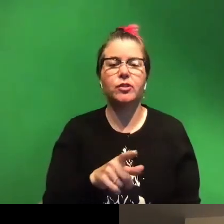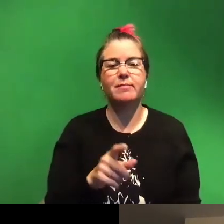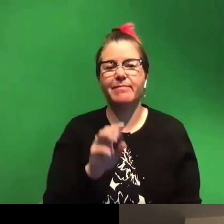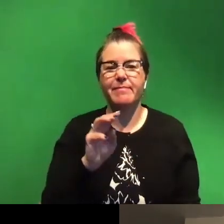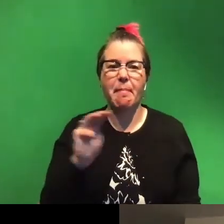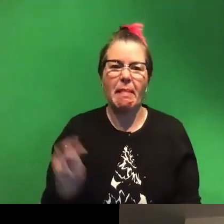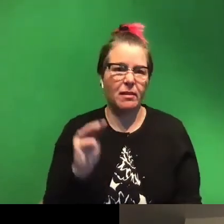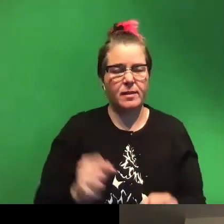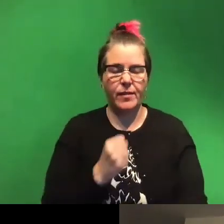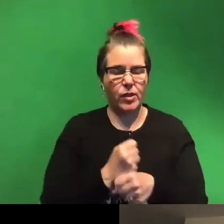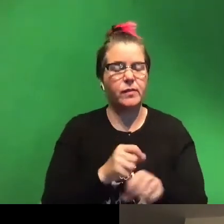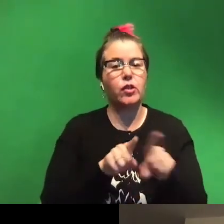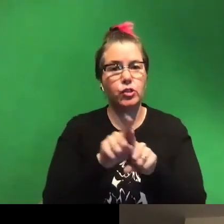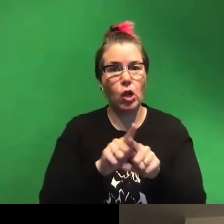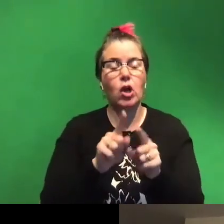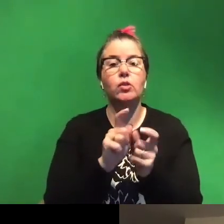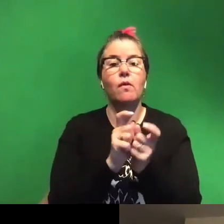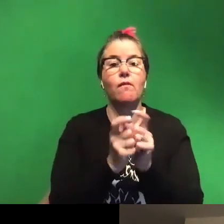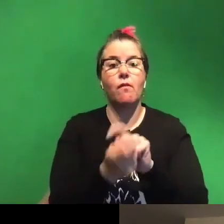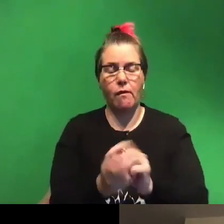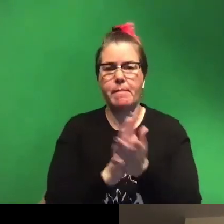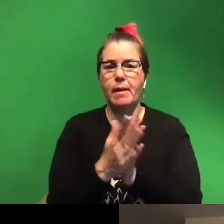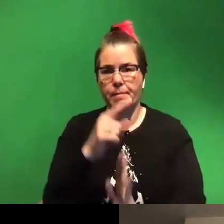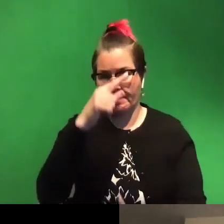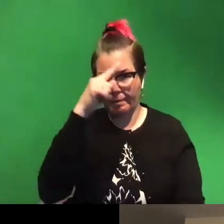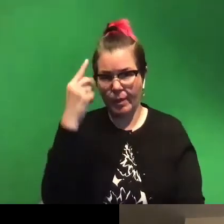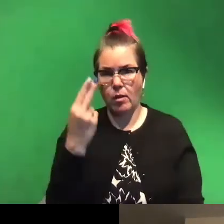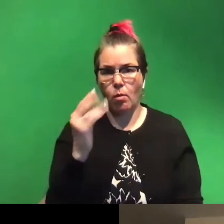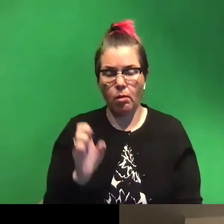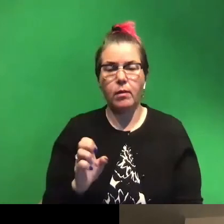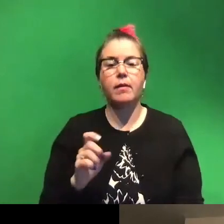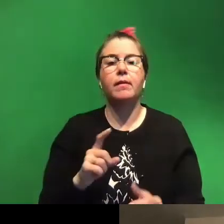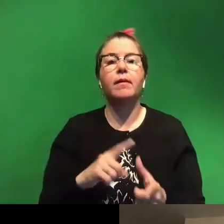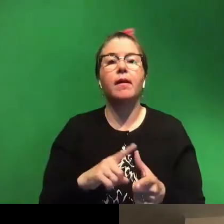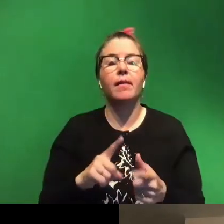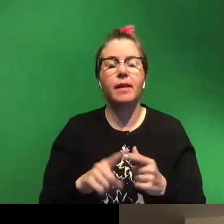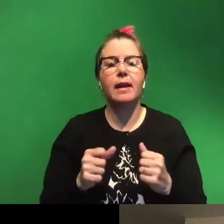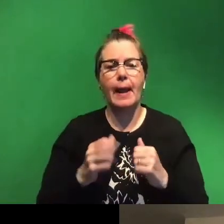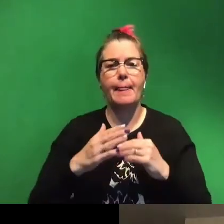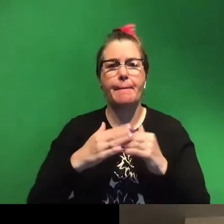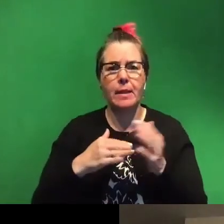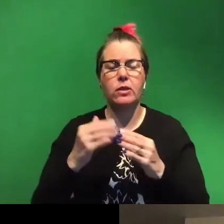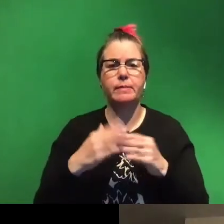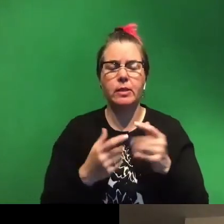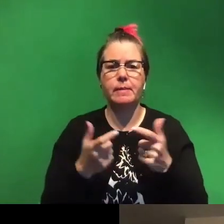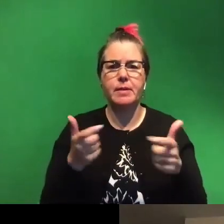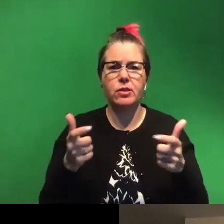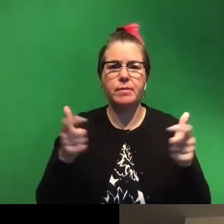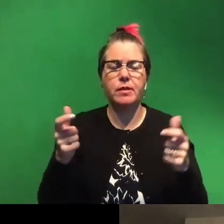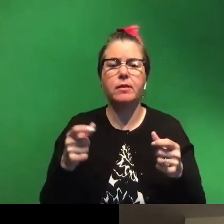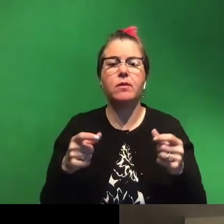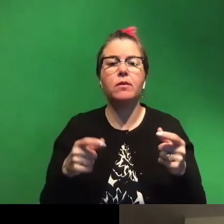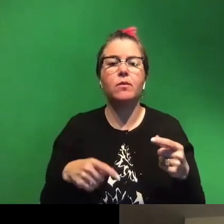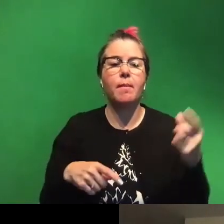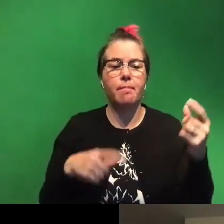years for a star to evolve into a black hole, and then you can build a bigger one if you put one black hole